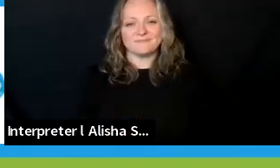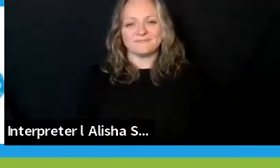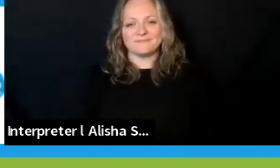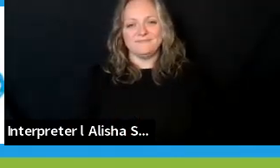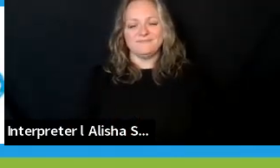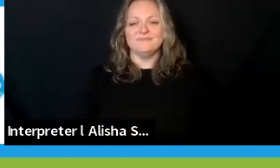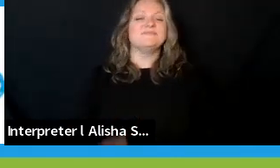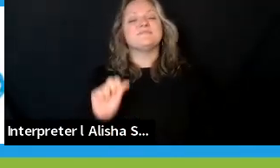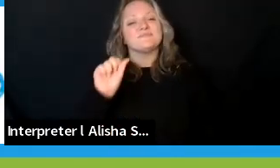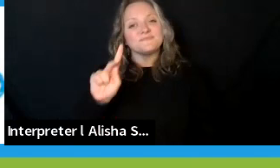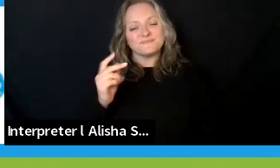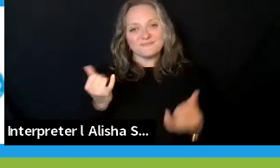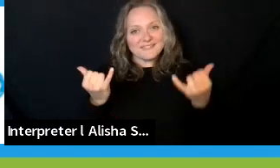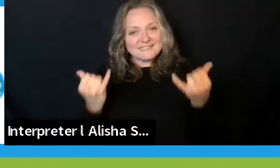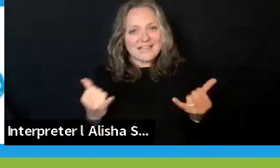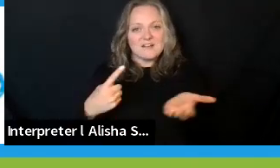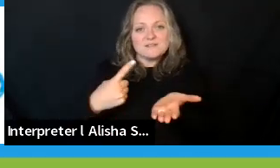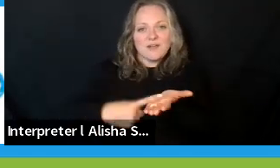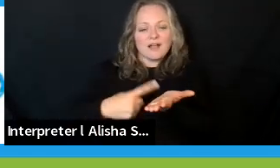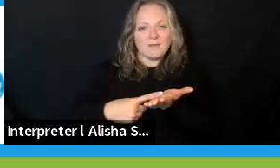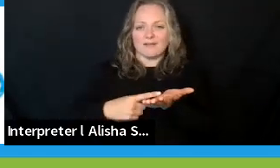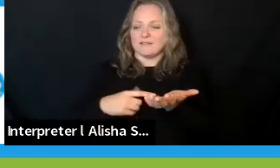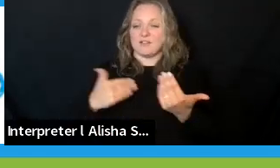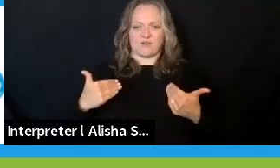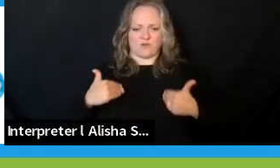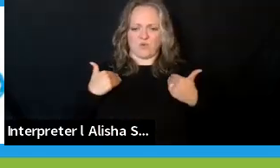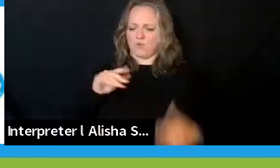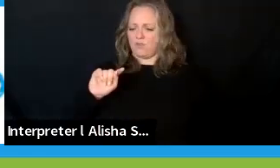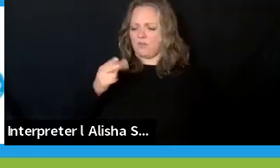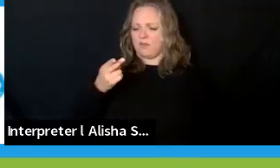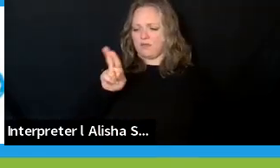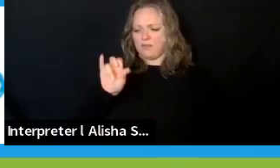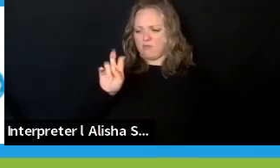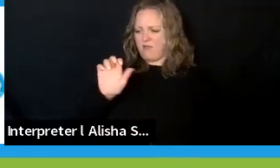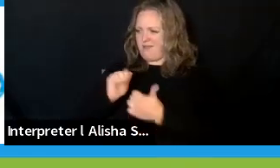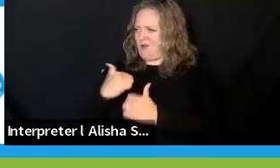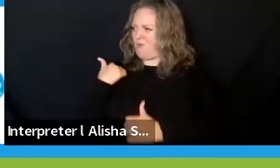All right, so now we're going to talk about the application of Youth Thrive and what that looks like.